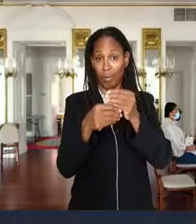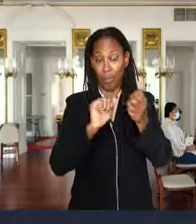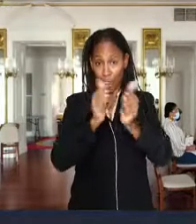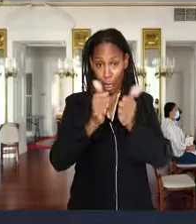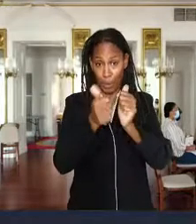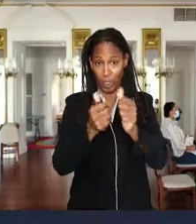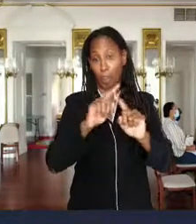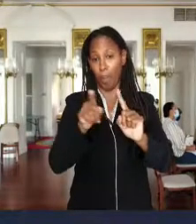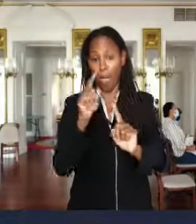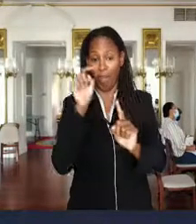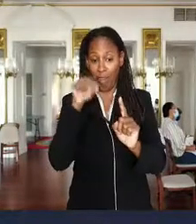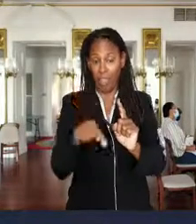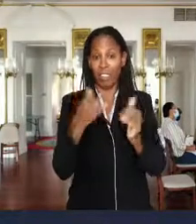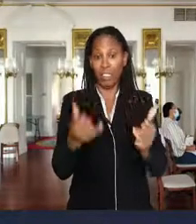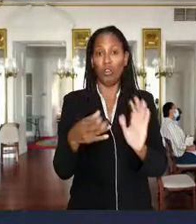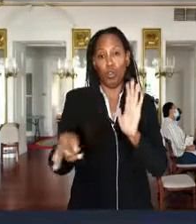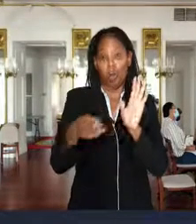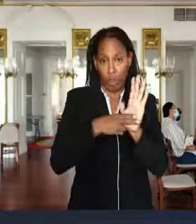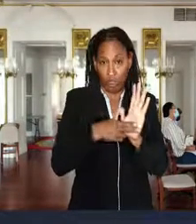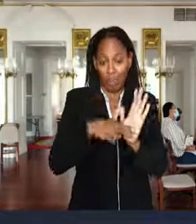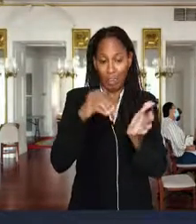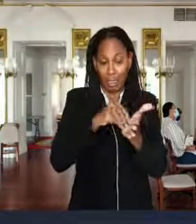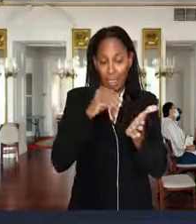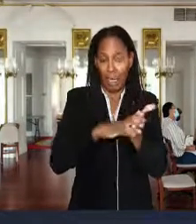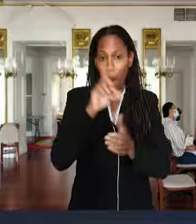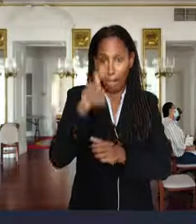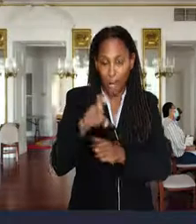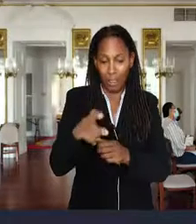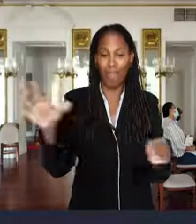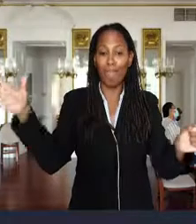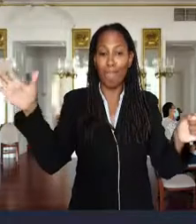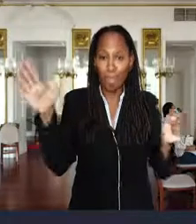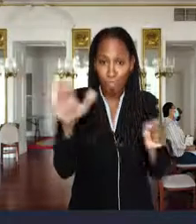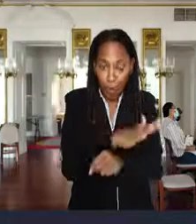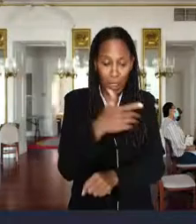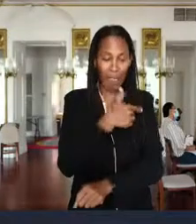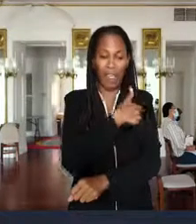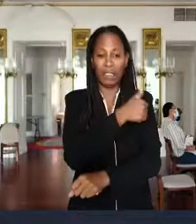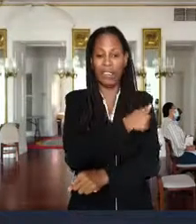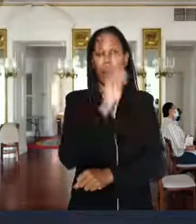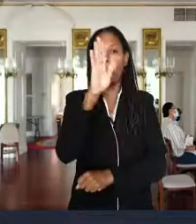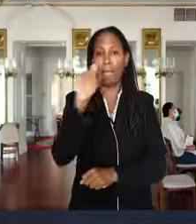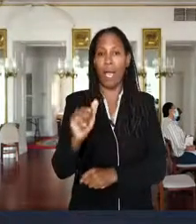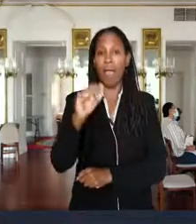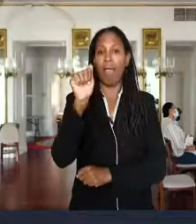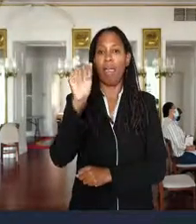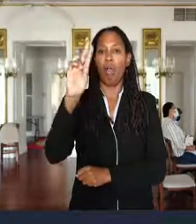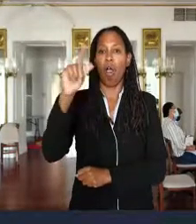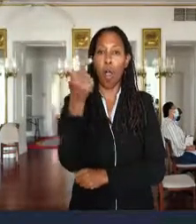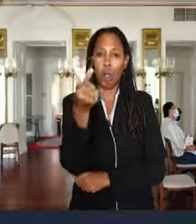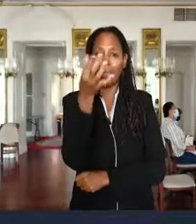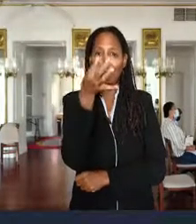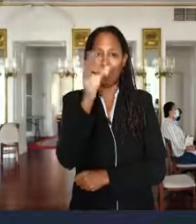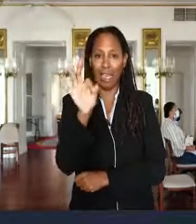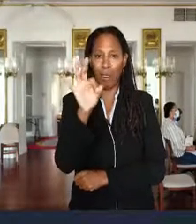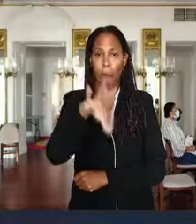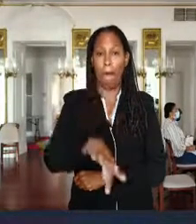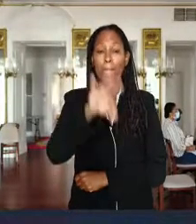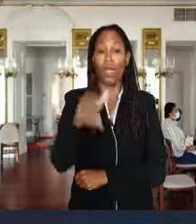you have to register and you have to be fully vaccinated by August 9th. Three winners will be